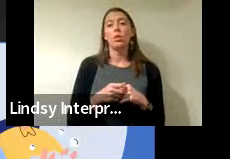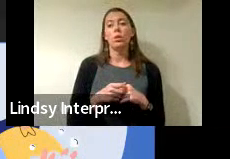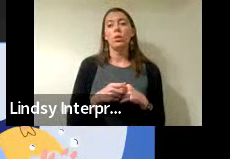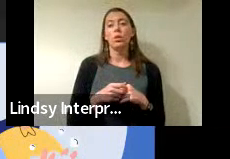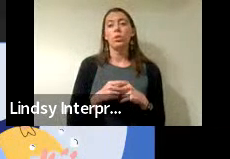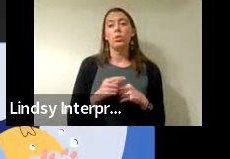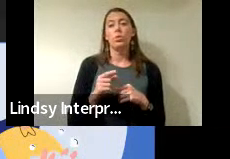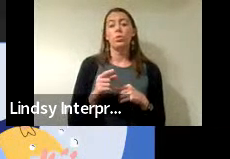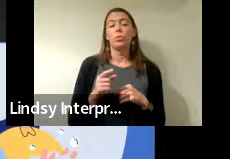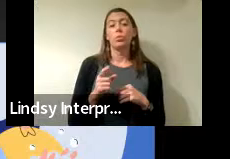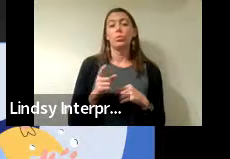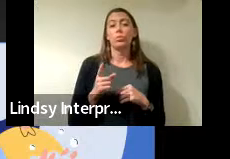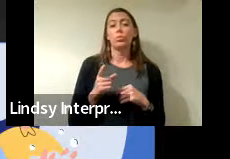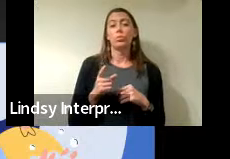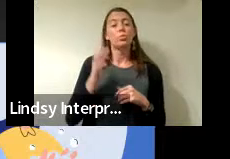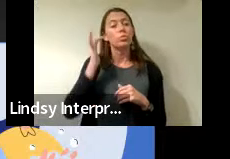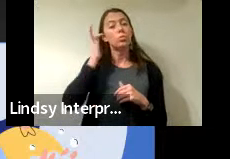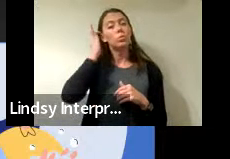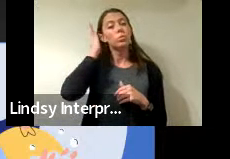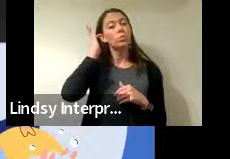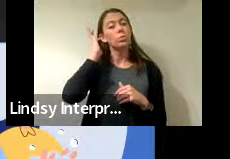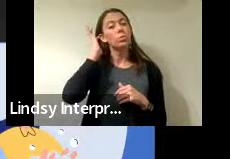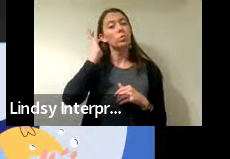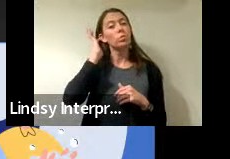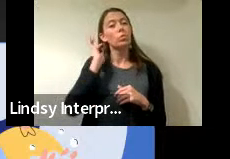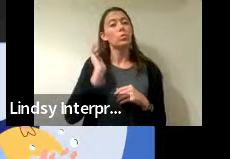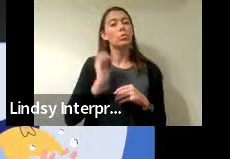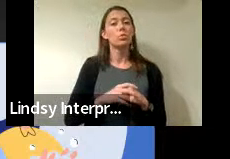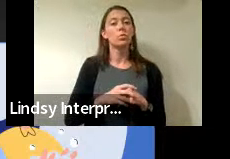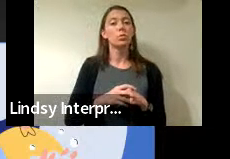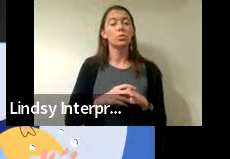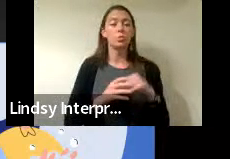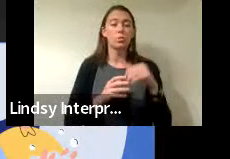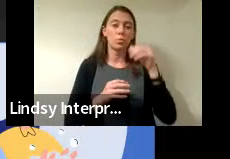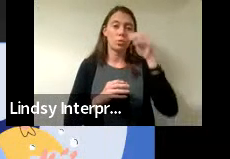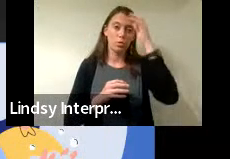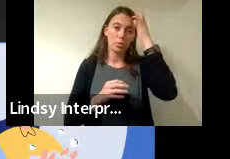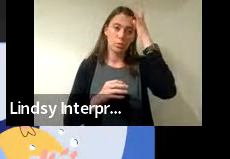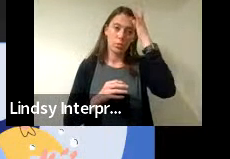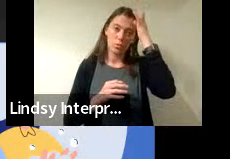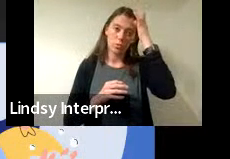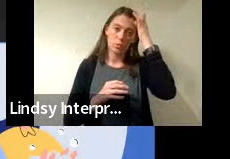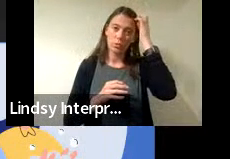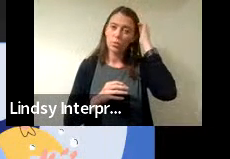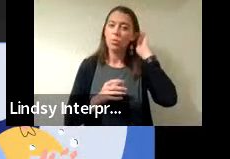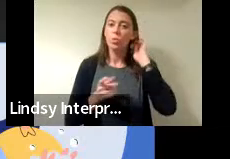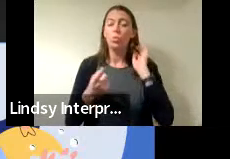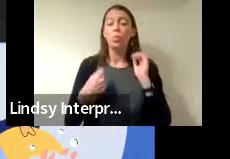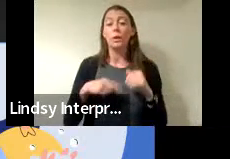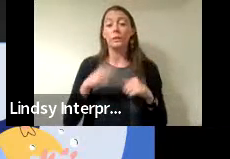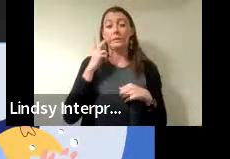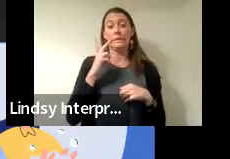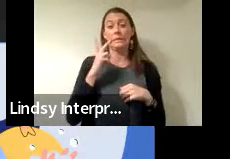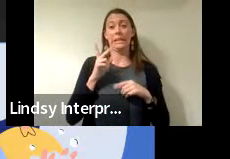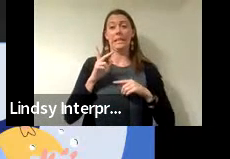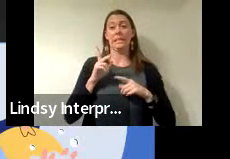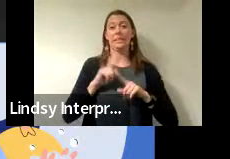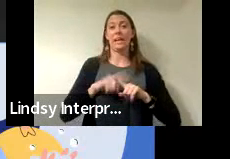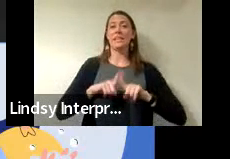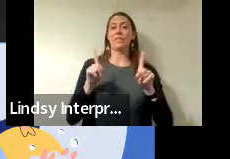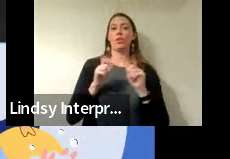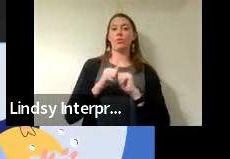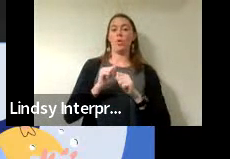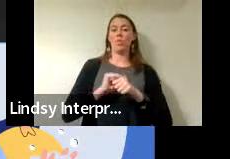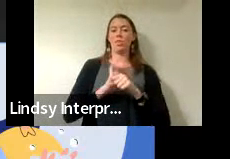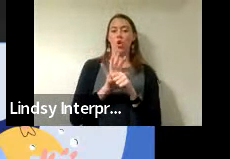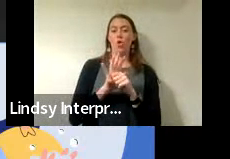COVID pandemic. I shouldn't say new because COVID is really not predictable. It's been new all along, I guess.